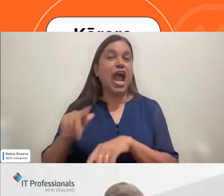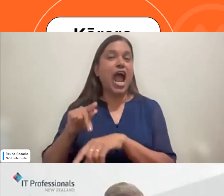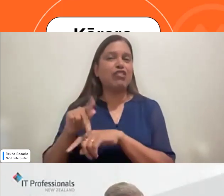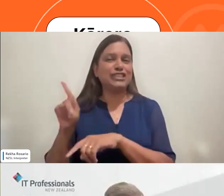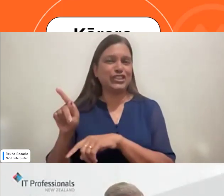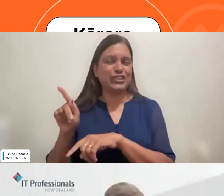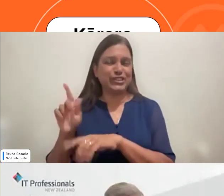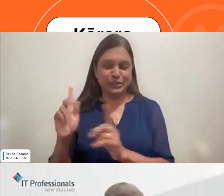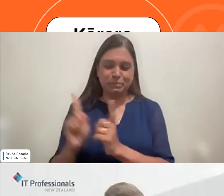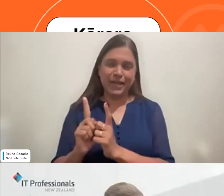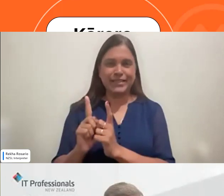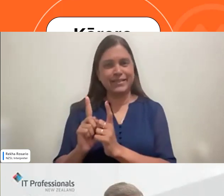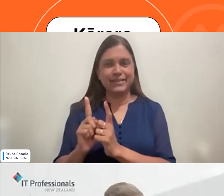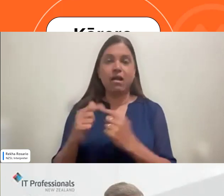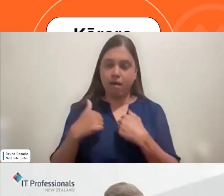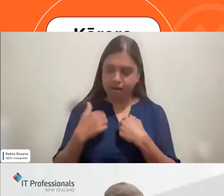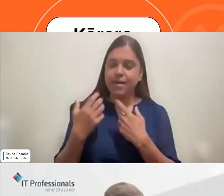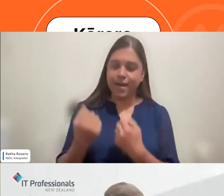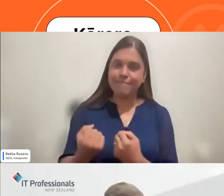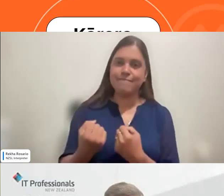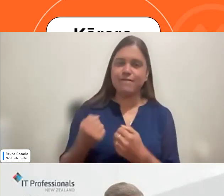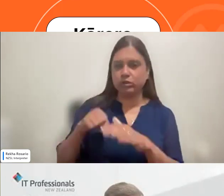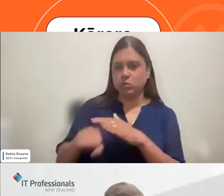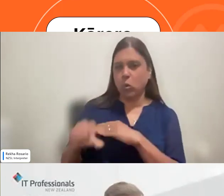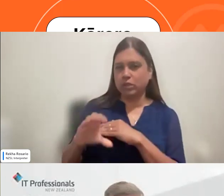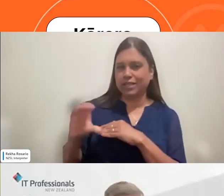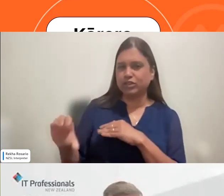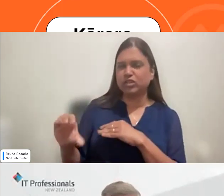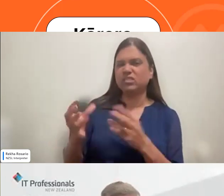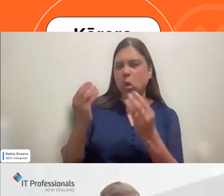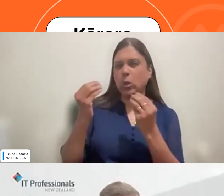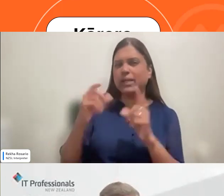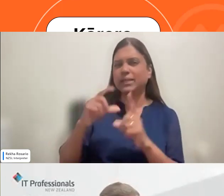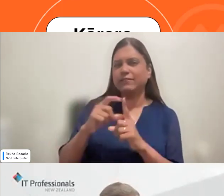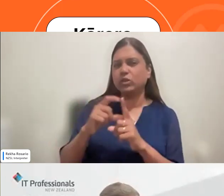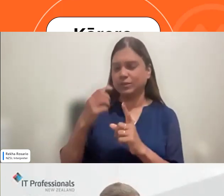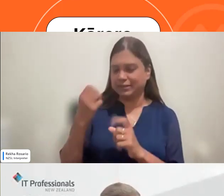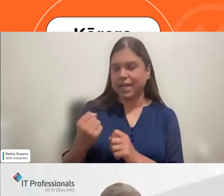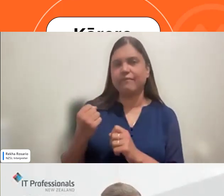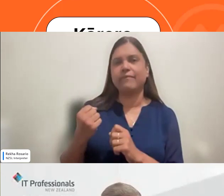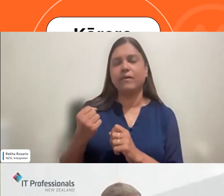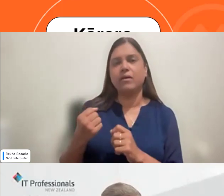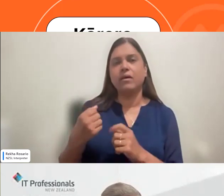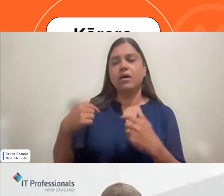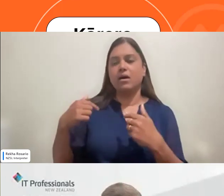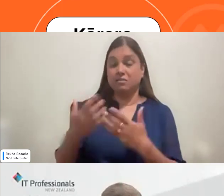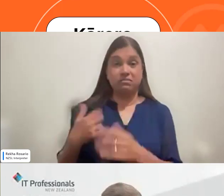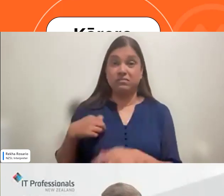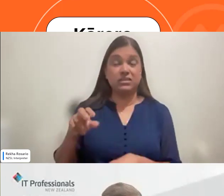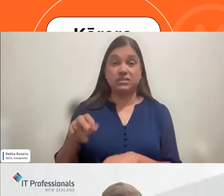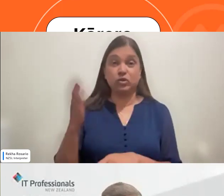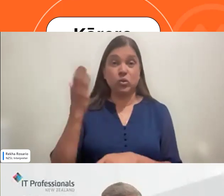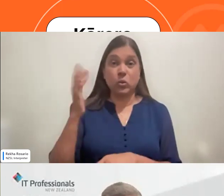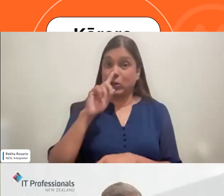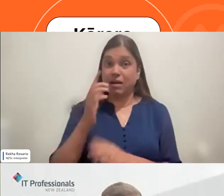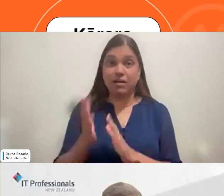I have learning difficulties, or differences, and those led to me dropping out of school at a